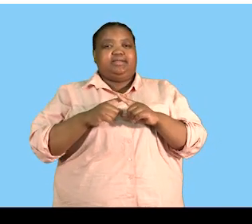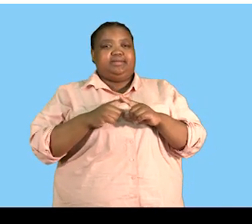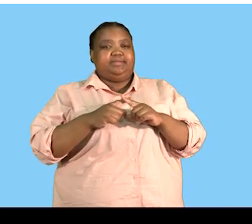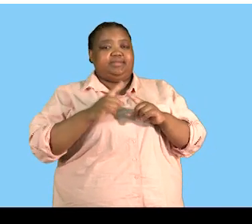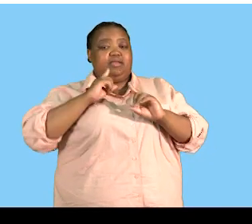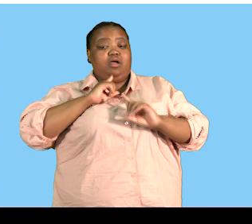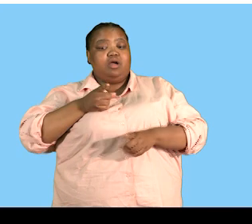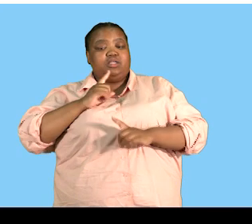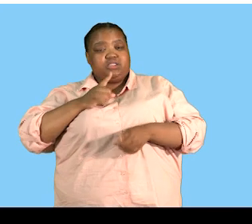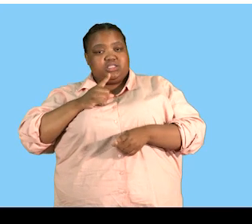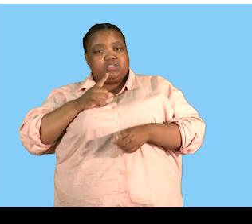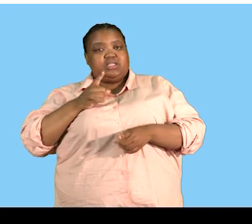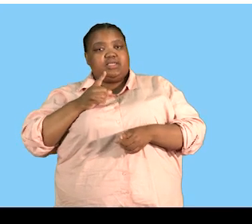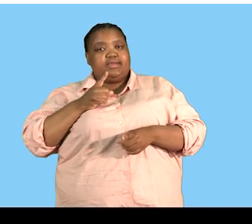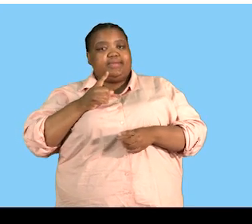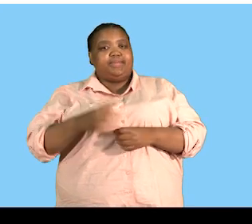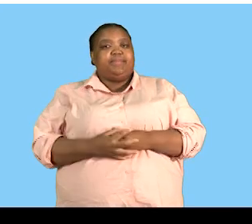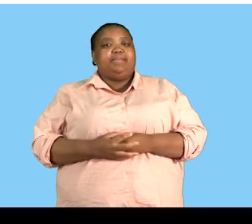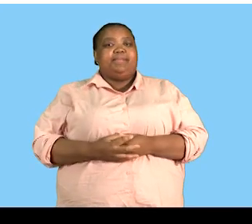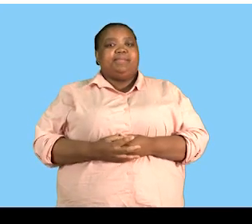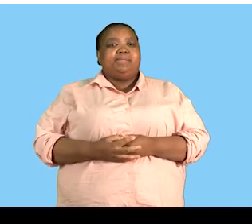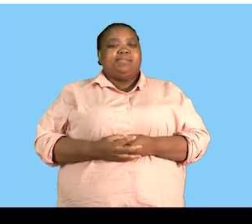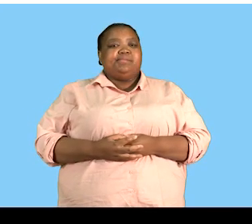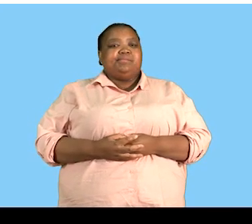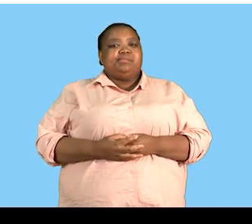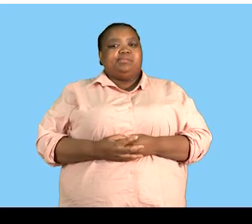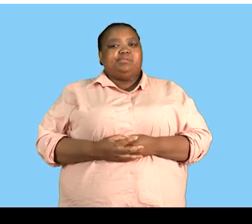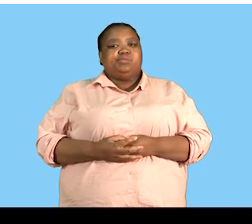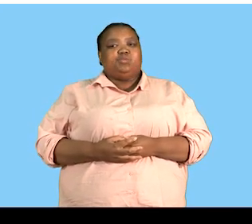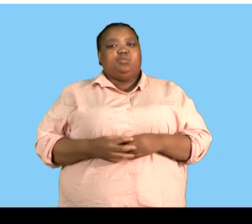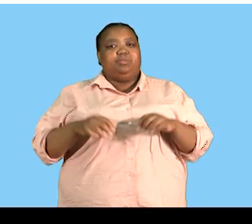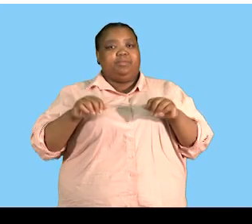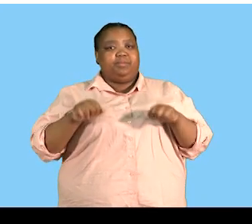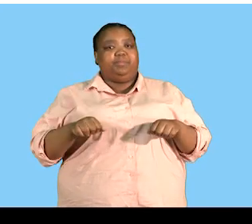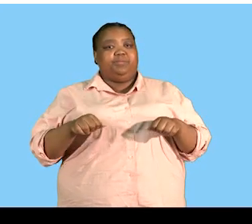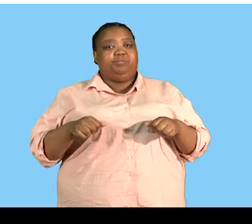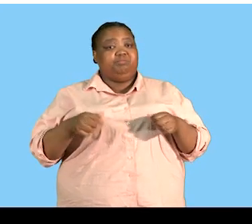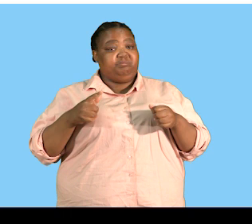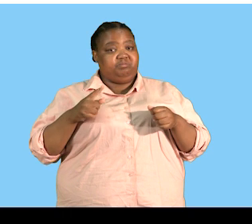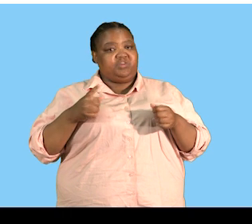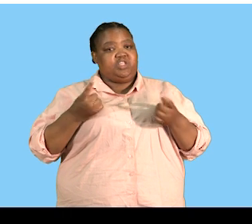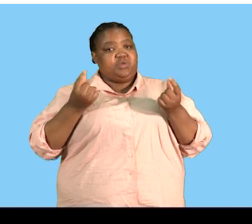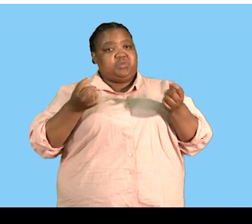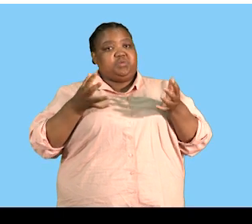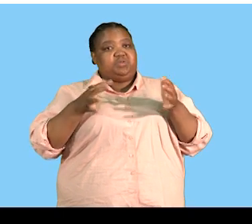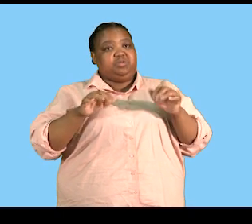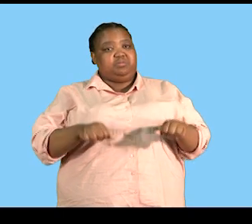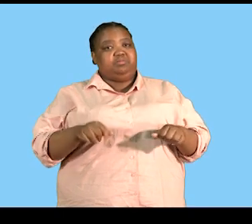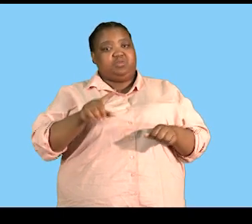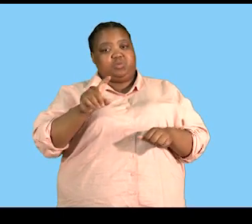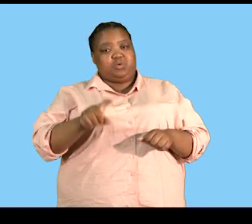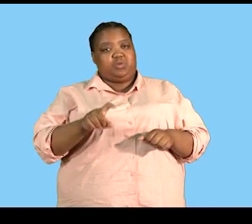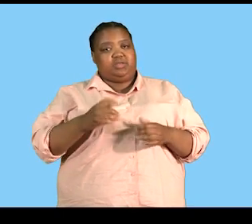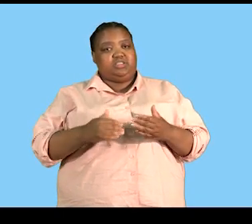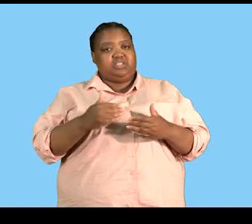times my answer in step 1. And that is how you'll do that one.